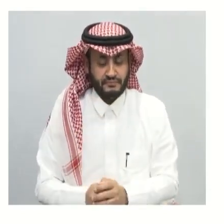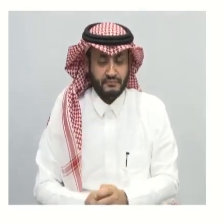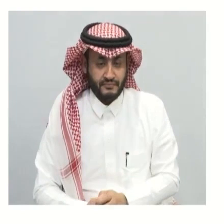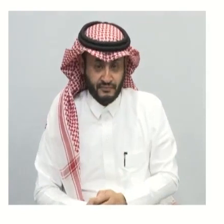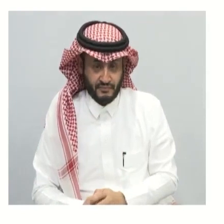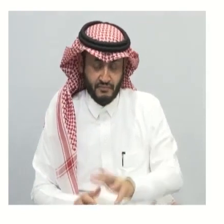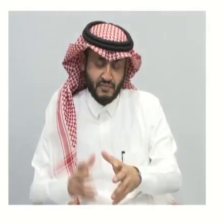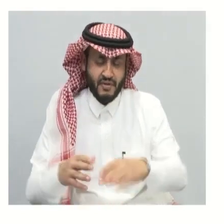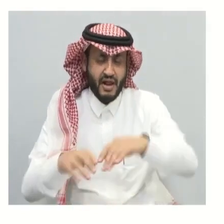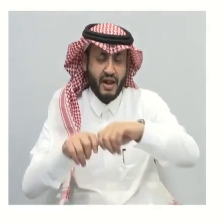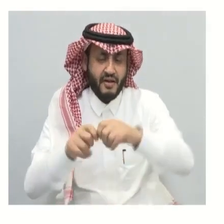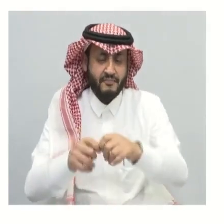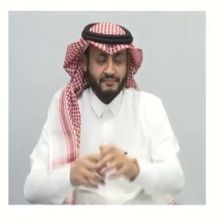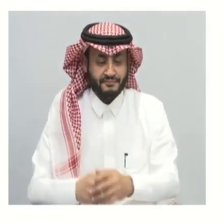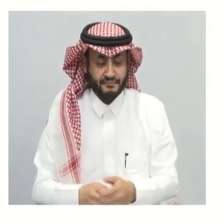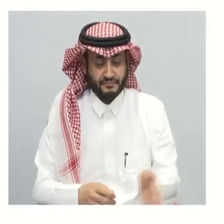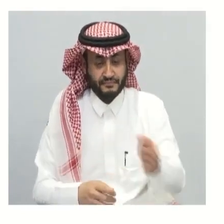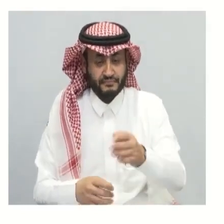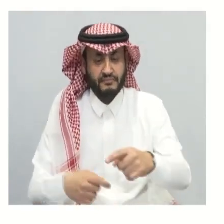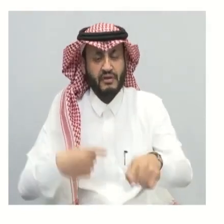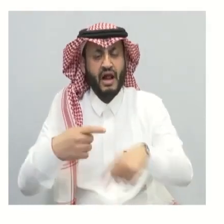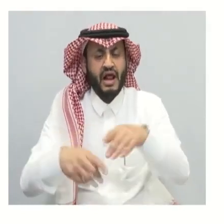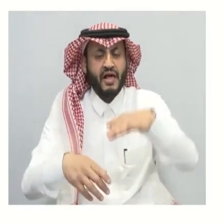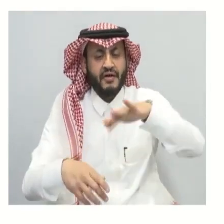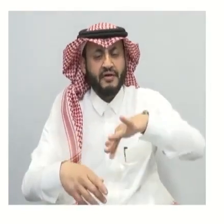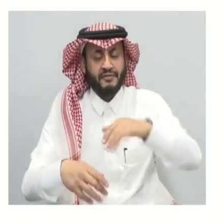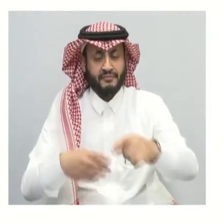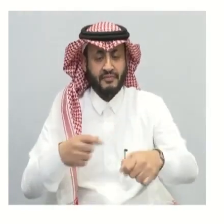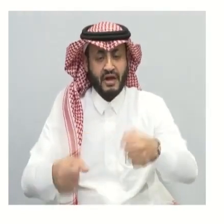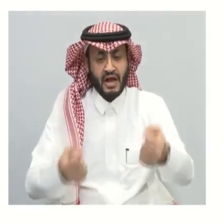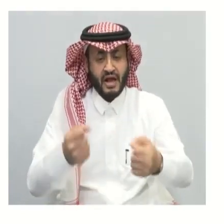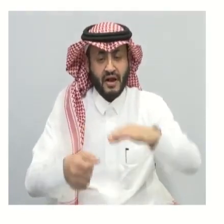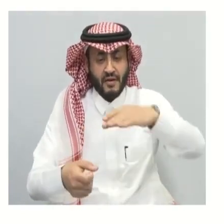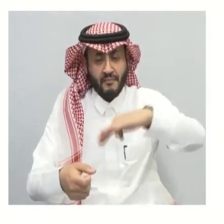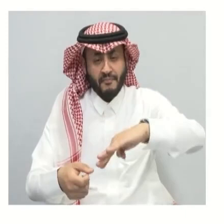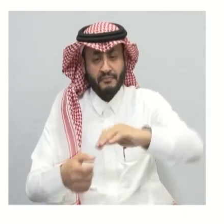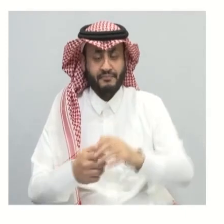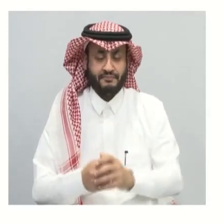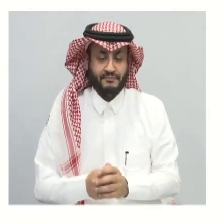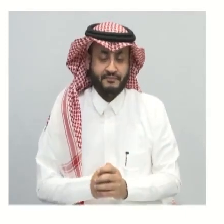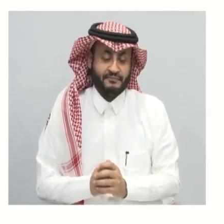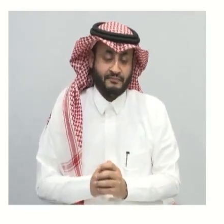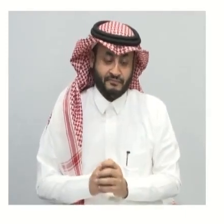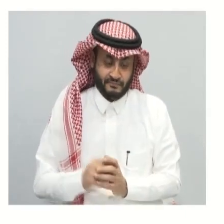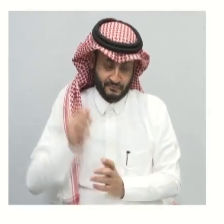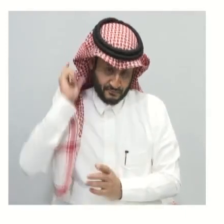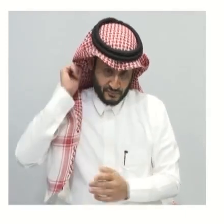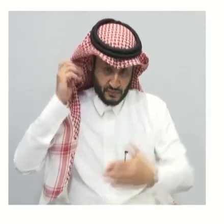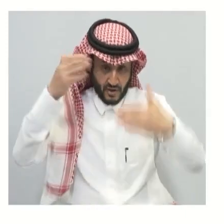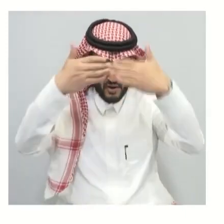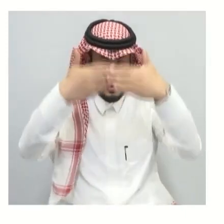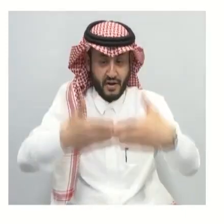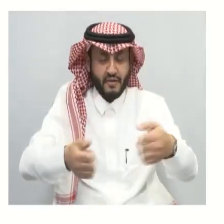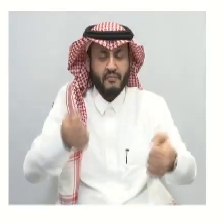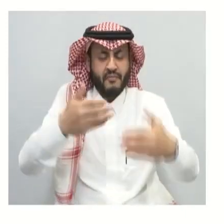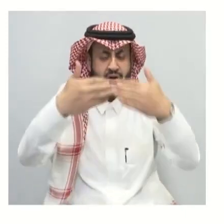is broken. Also, we can speak about the car. It had a flat tire. Or the